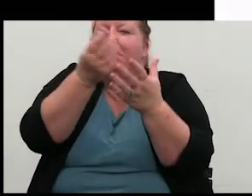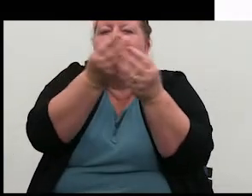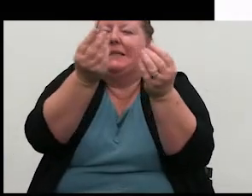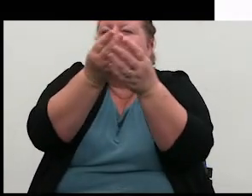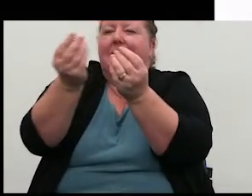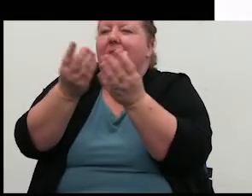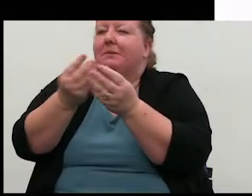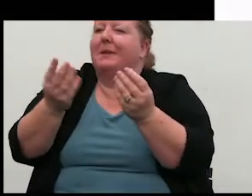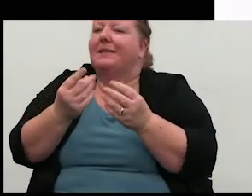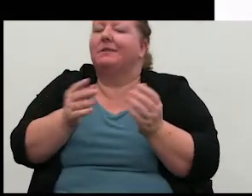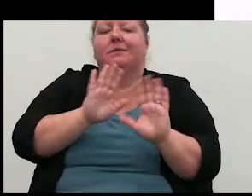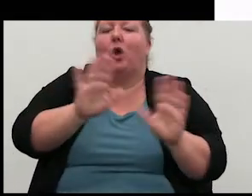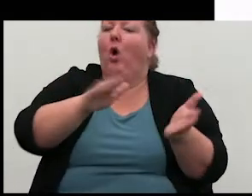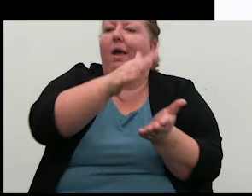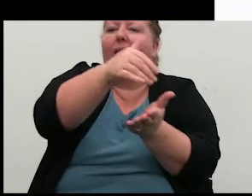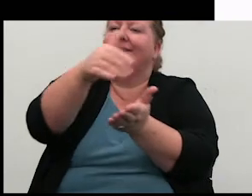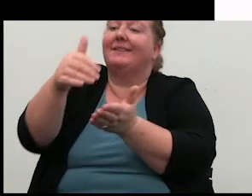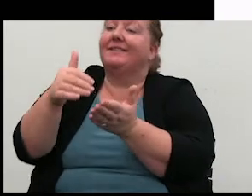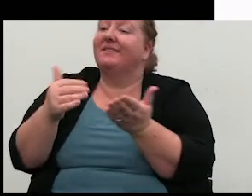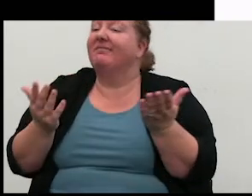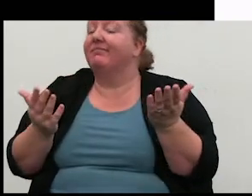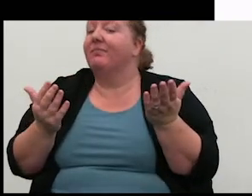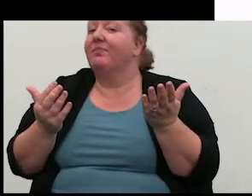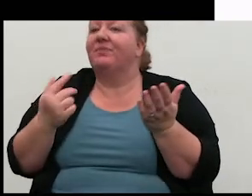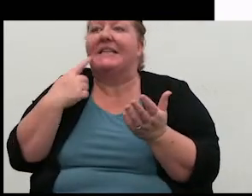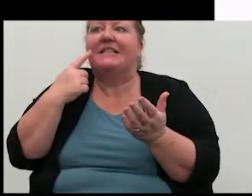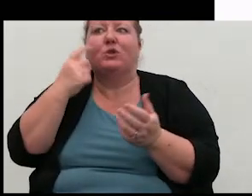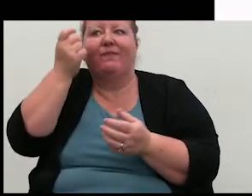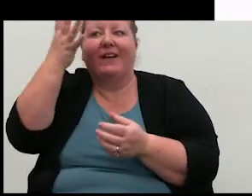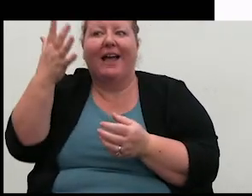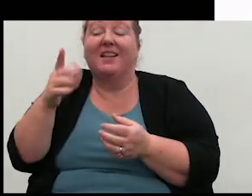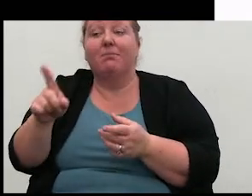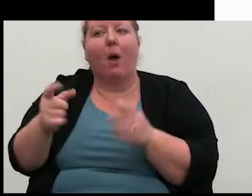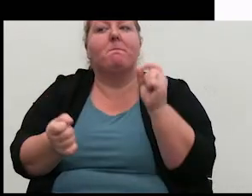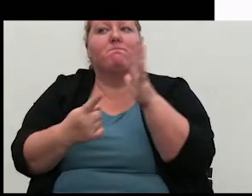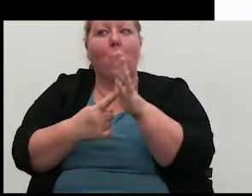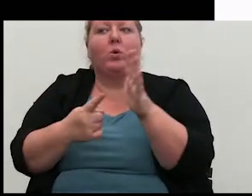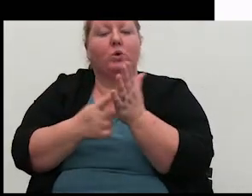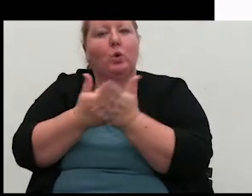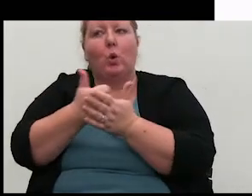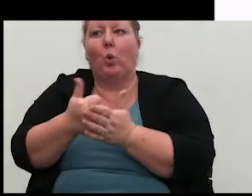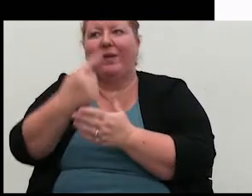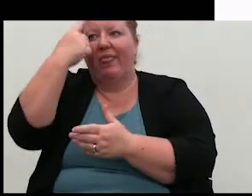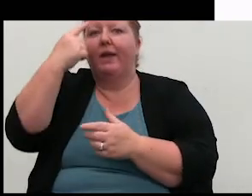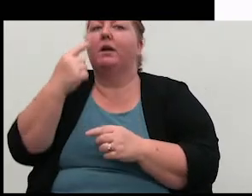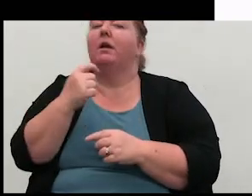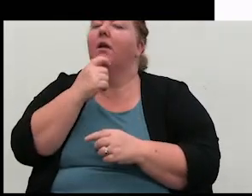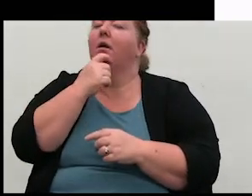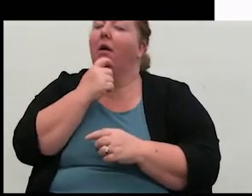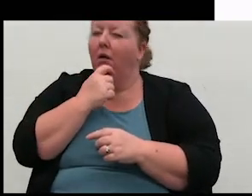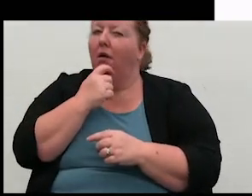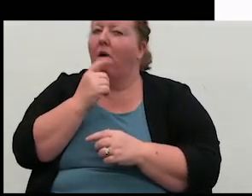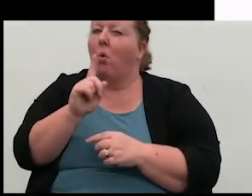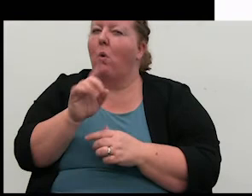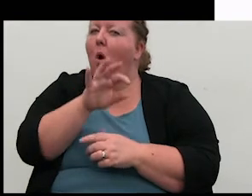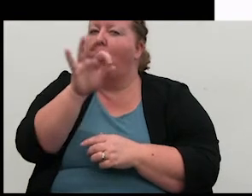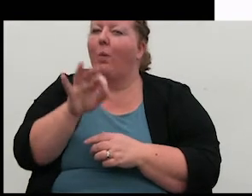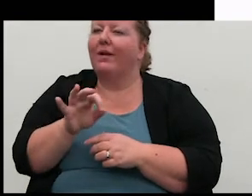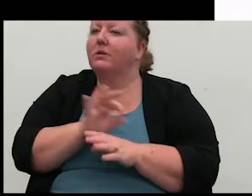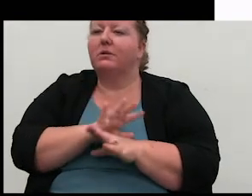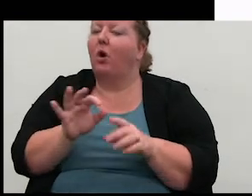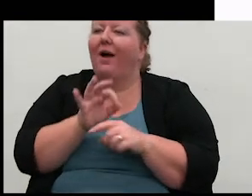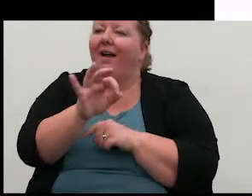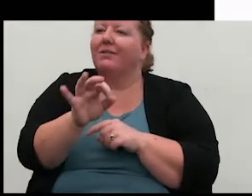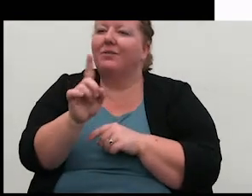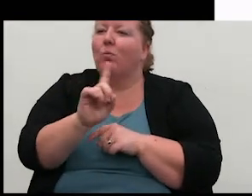always things that weren't collected. And it's easy to forget that, but it's important to always say to yourself, what questions did they not ask? What data